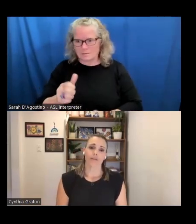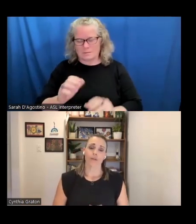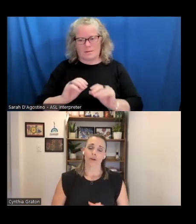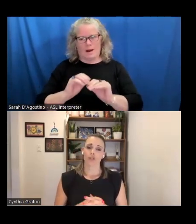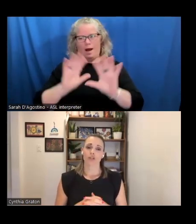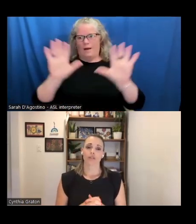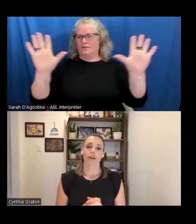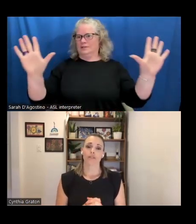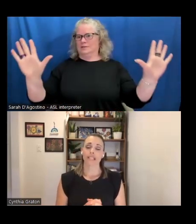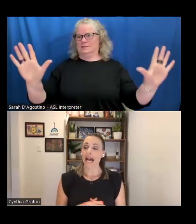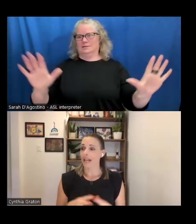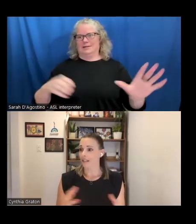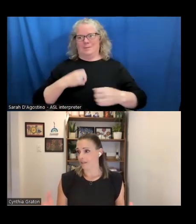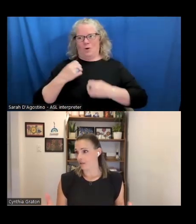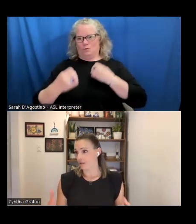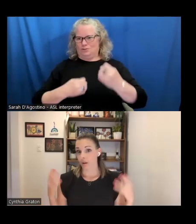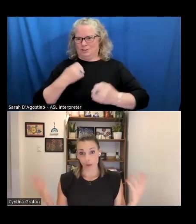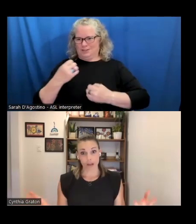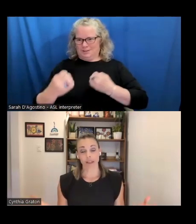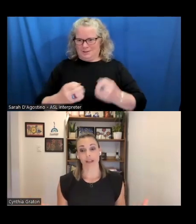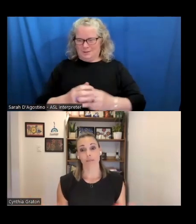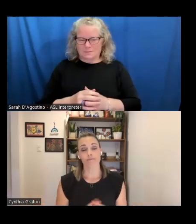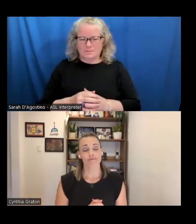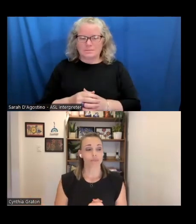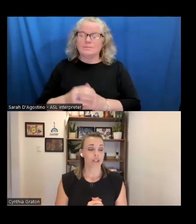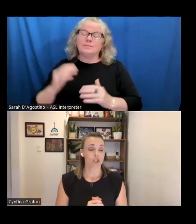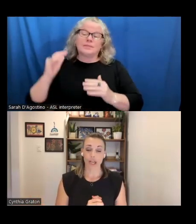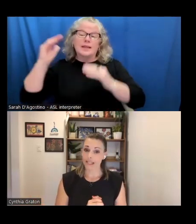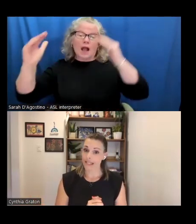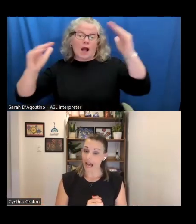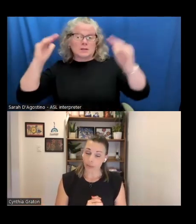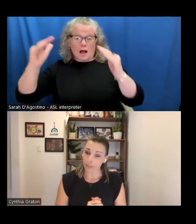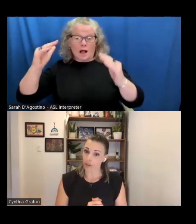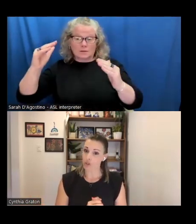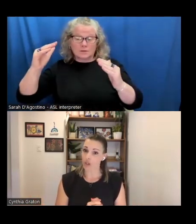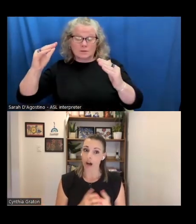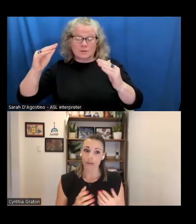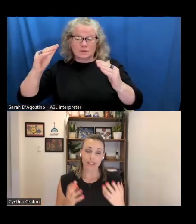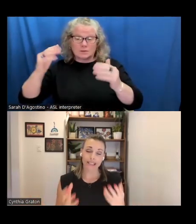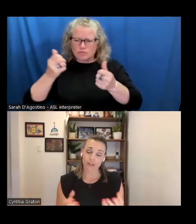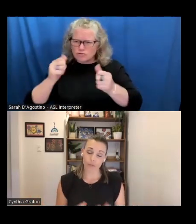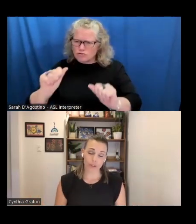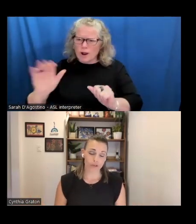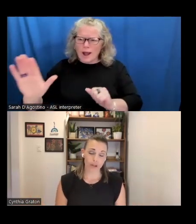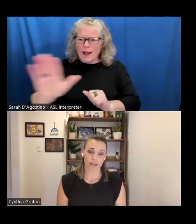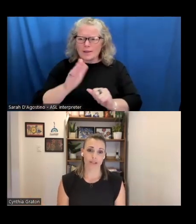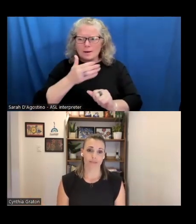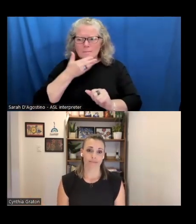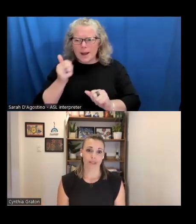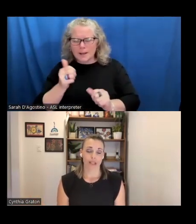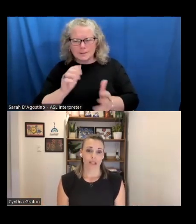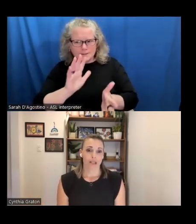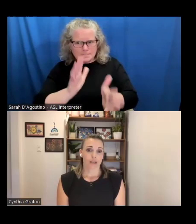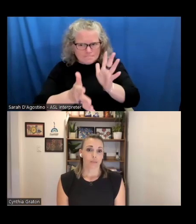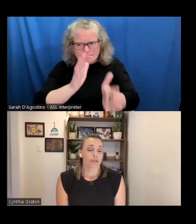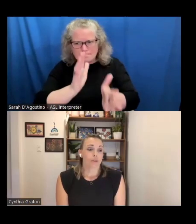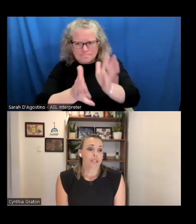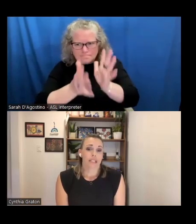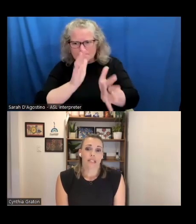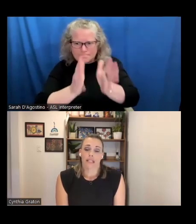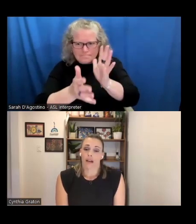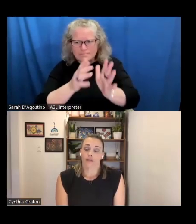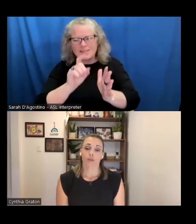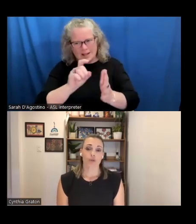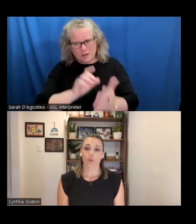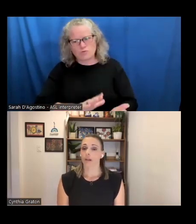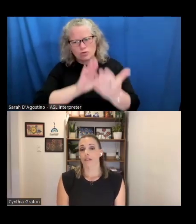best efforts of the adults around him, Jake's outbursts often need to be addressed.